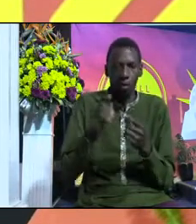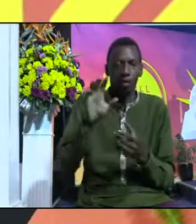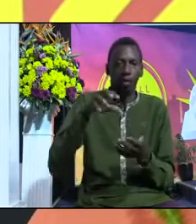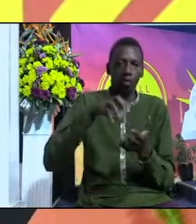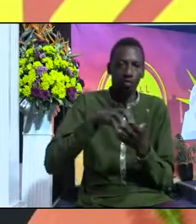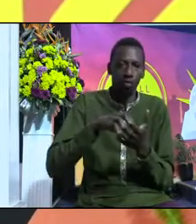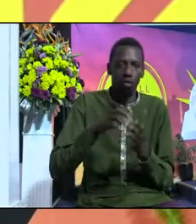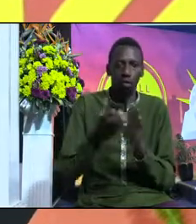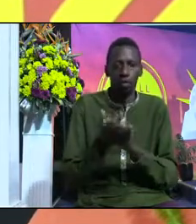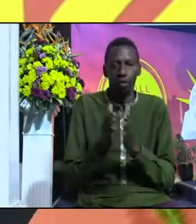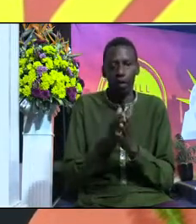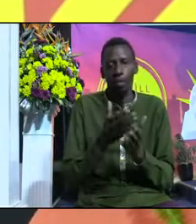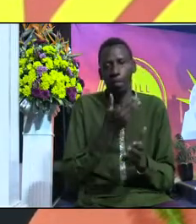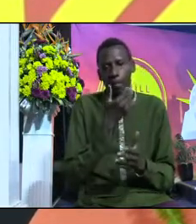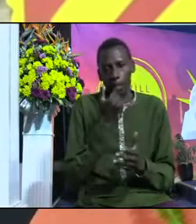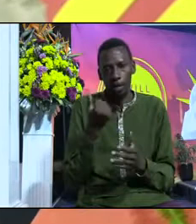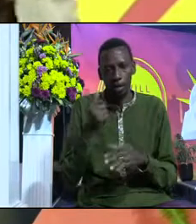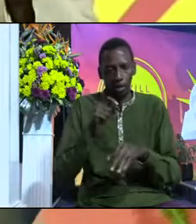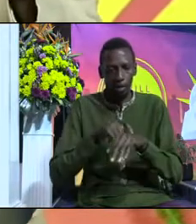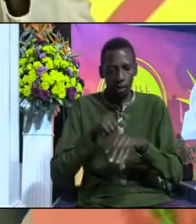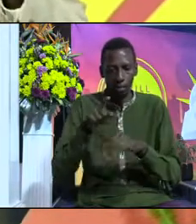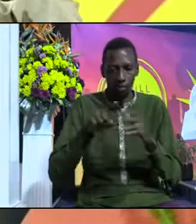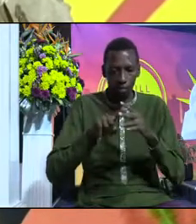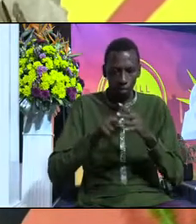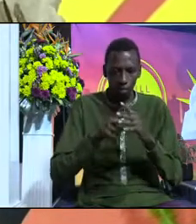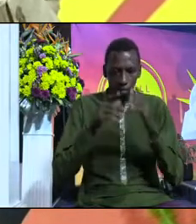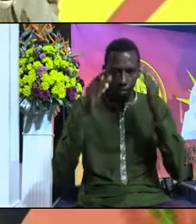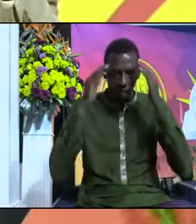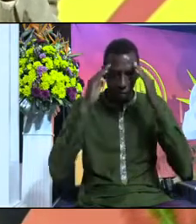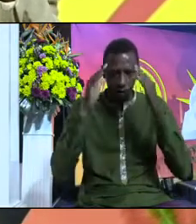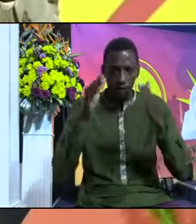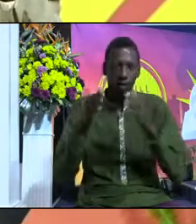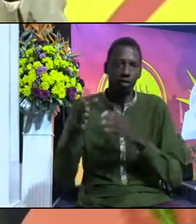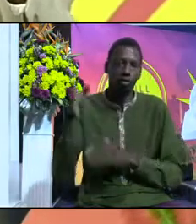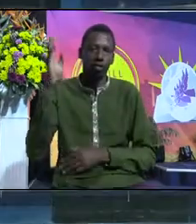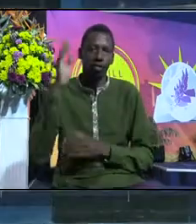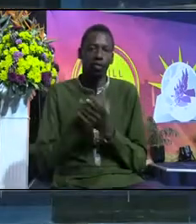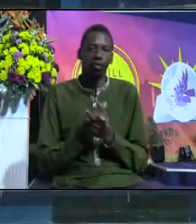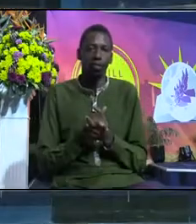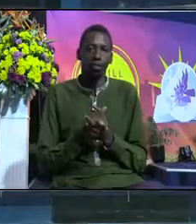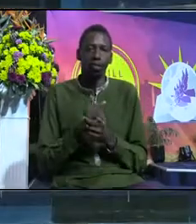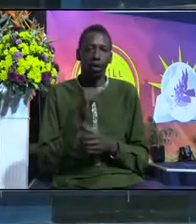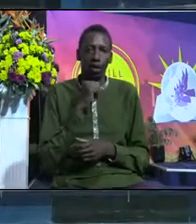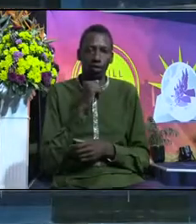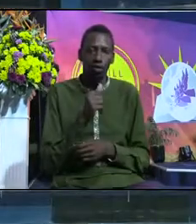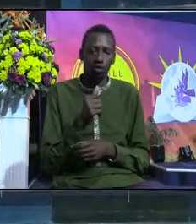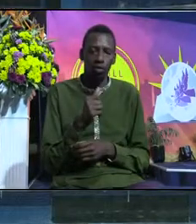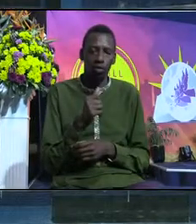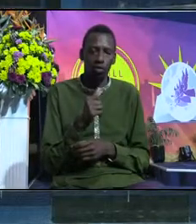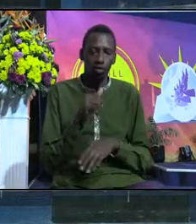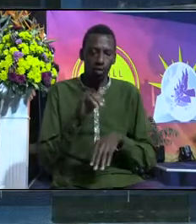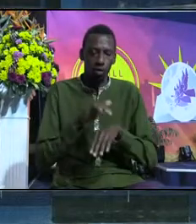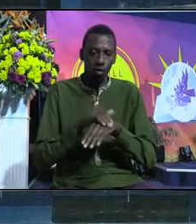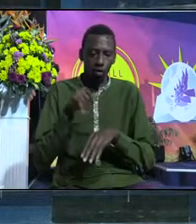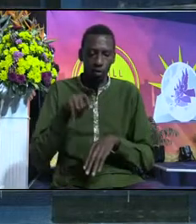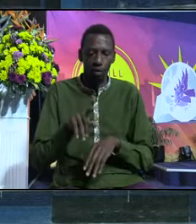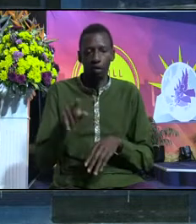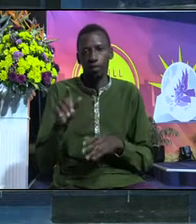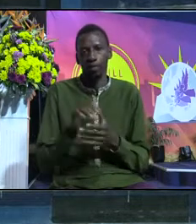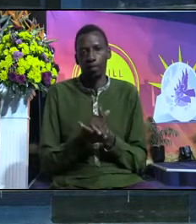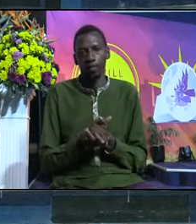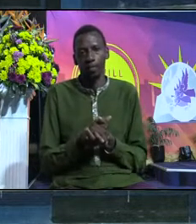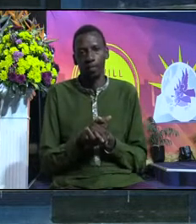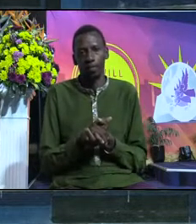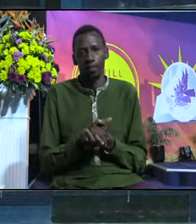better when you start focusing on God and not on yourself.